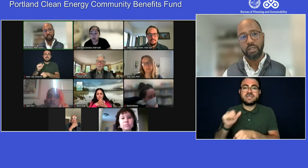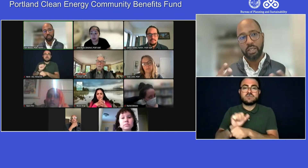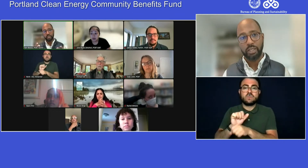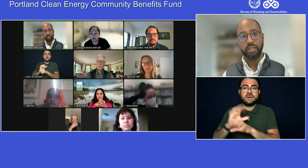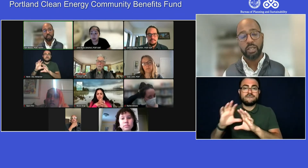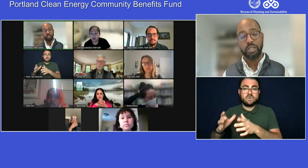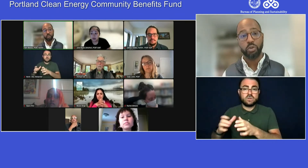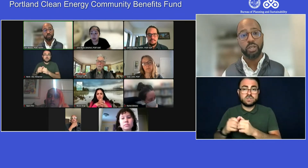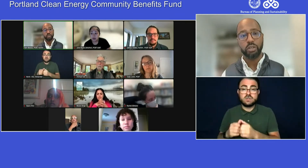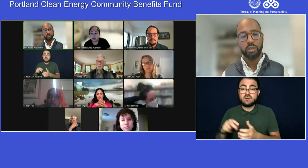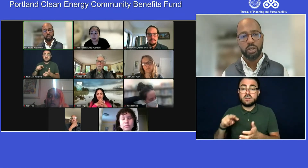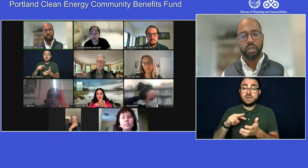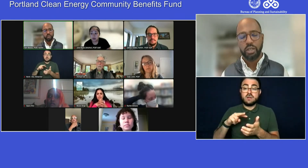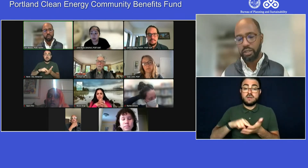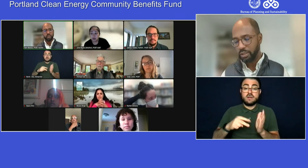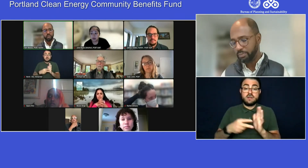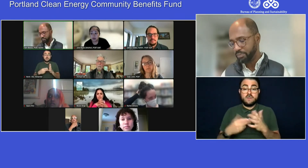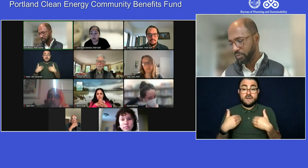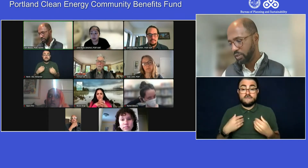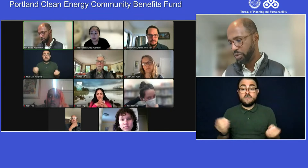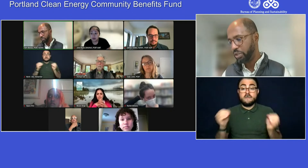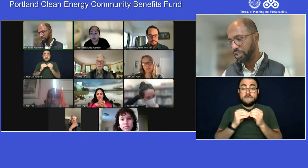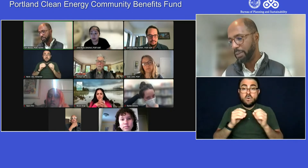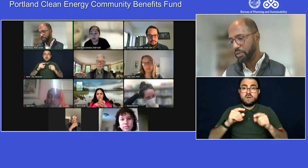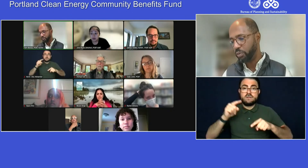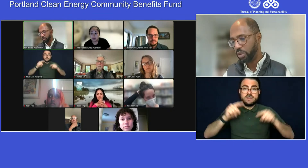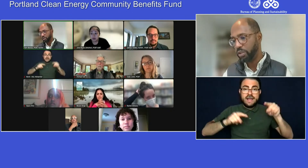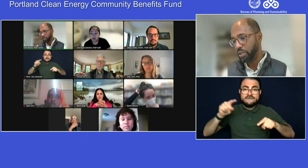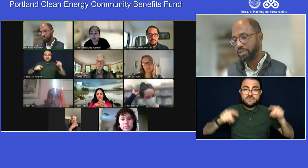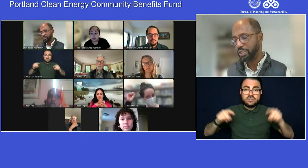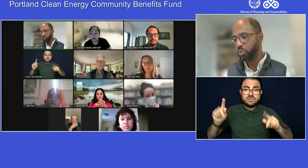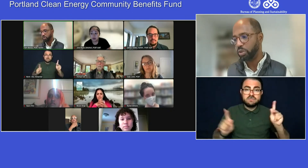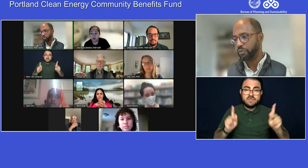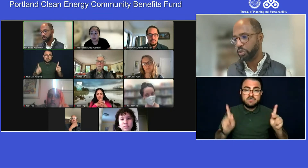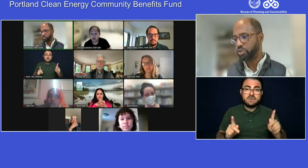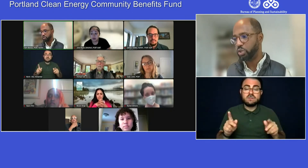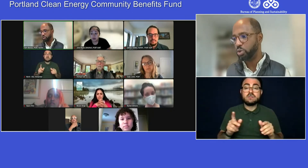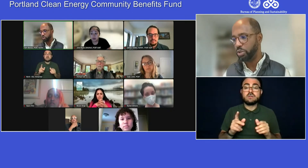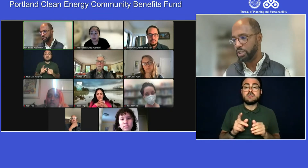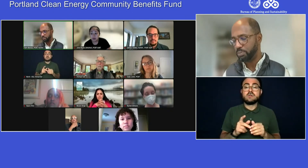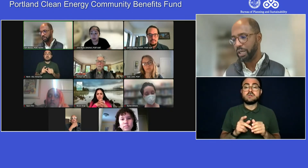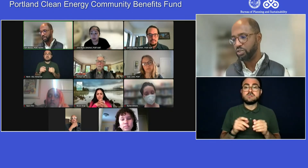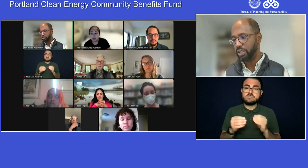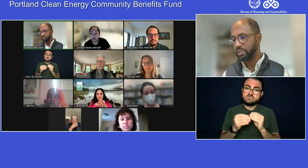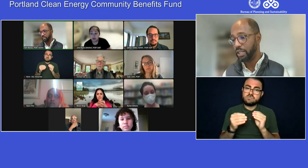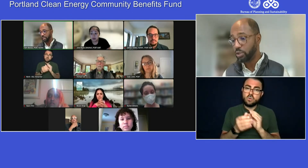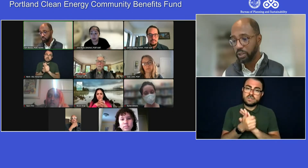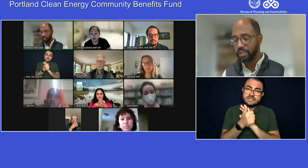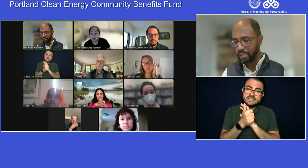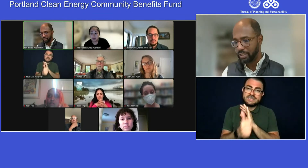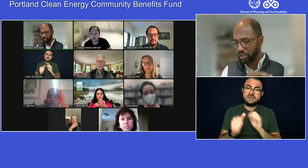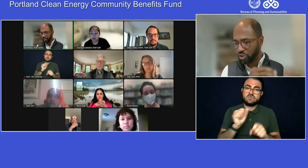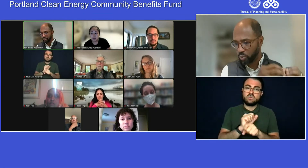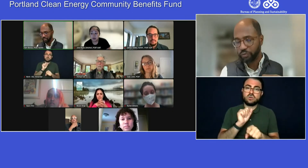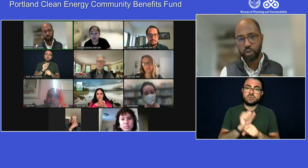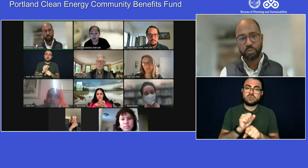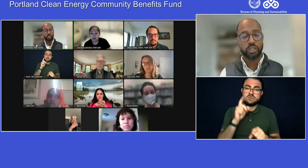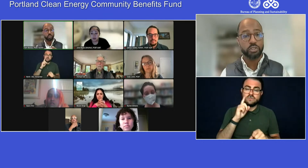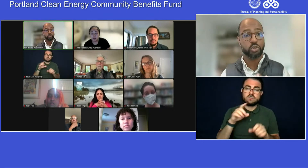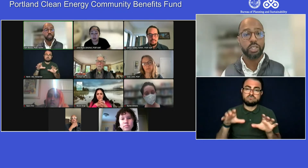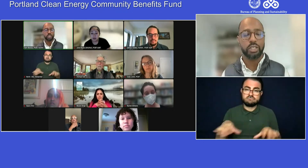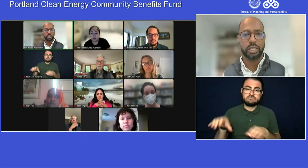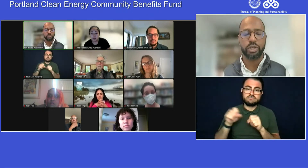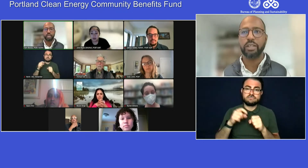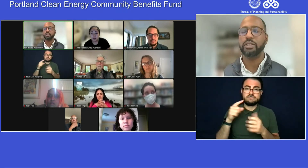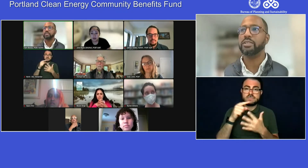diverse and in a greater greater depth of work, skilled workforce to do these projects, as well as, and that's not just